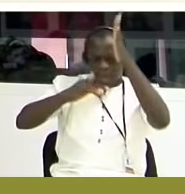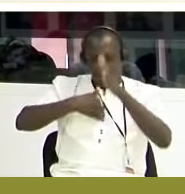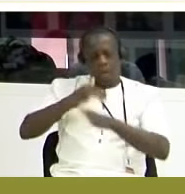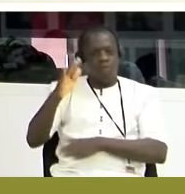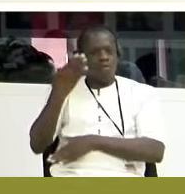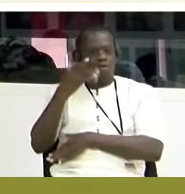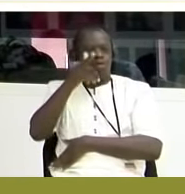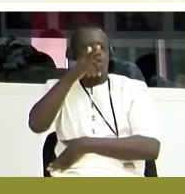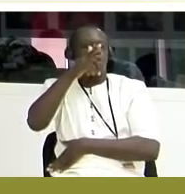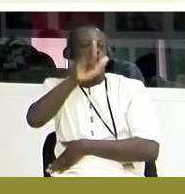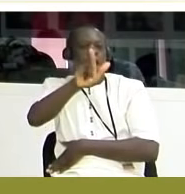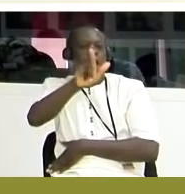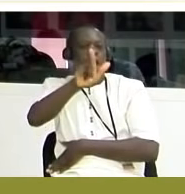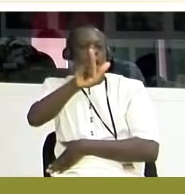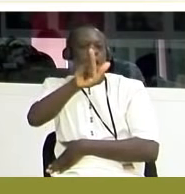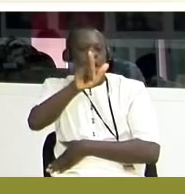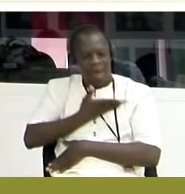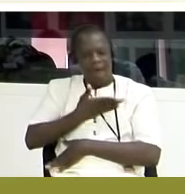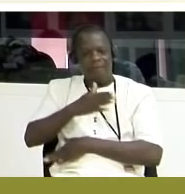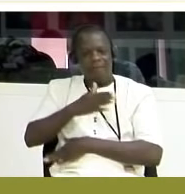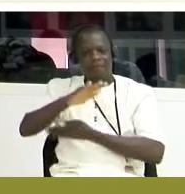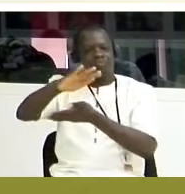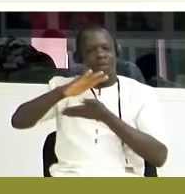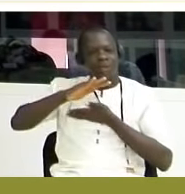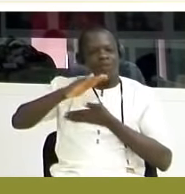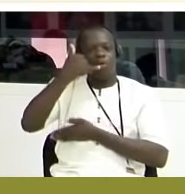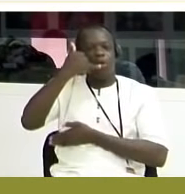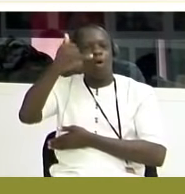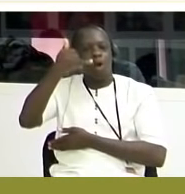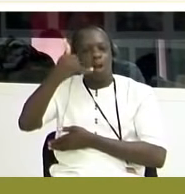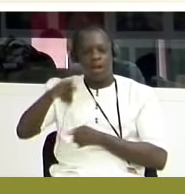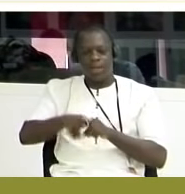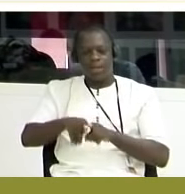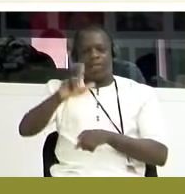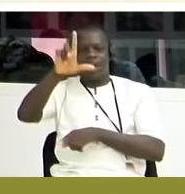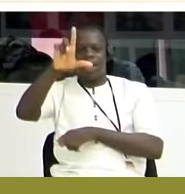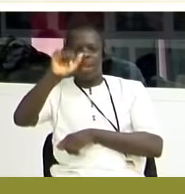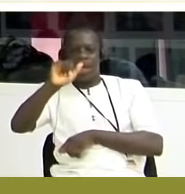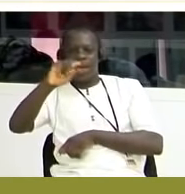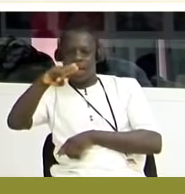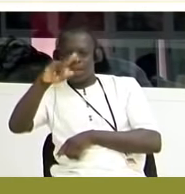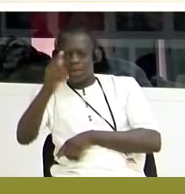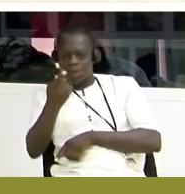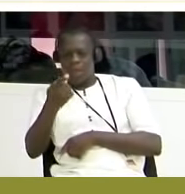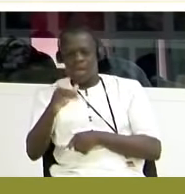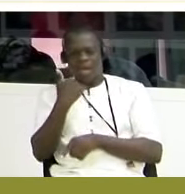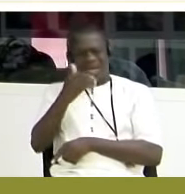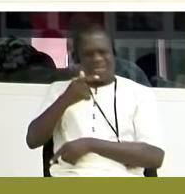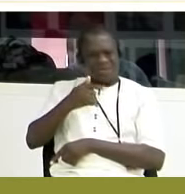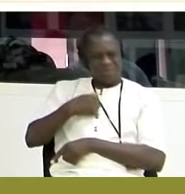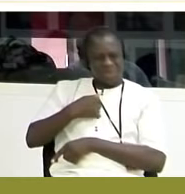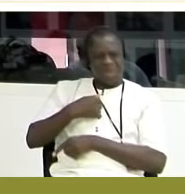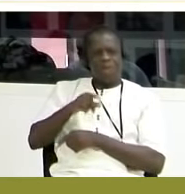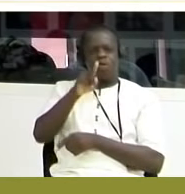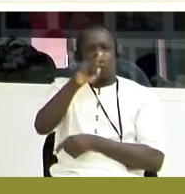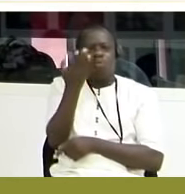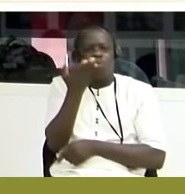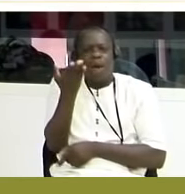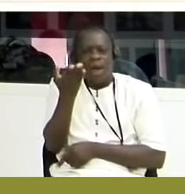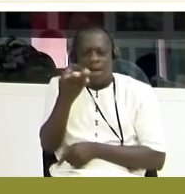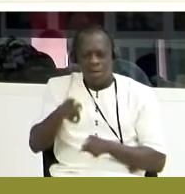Lieutenant Lantombon Tamba, who said, "Sir, where are you?" I said, "But you know that I'm on